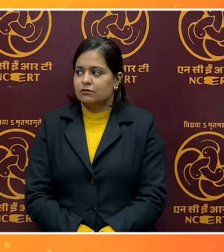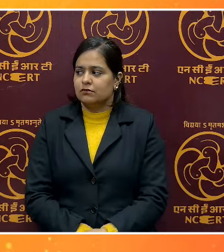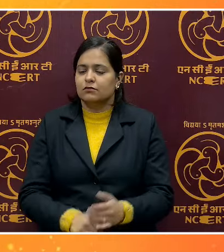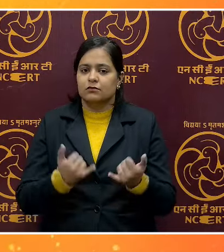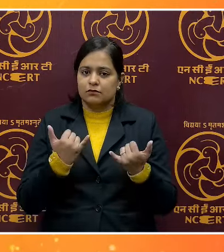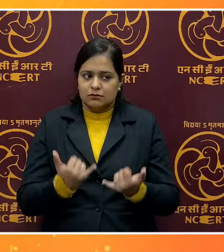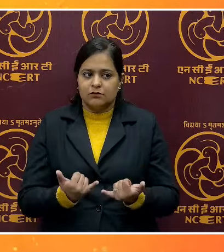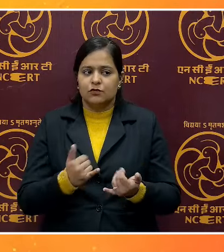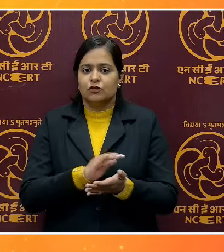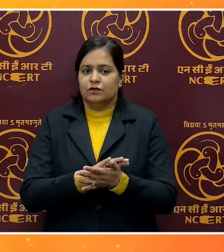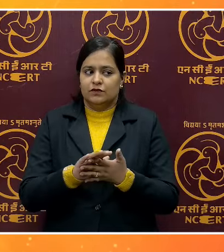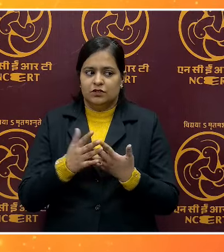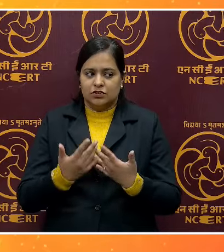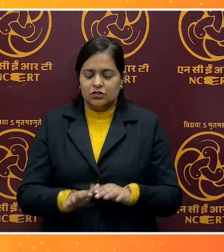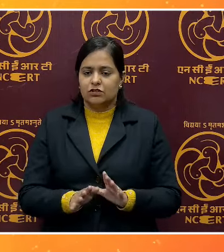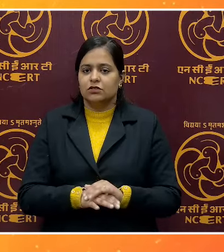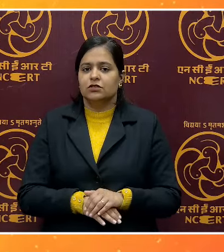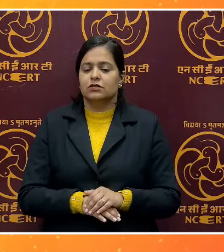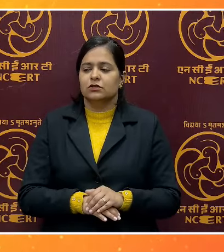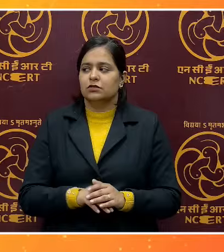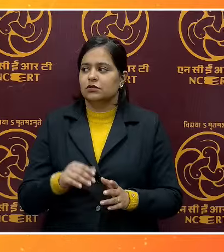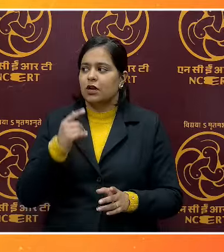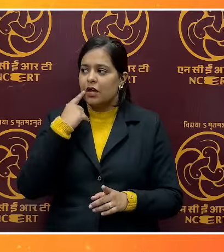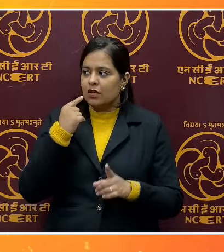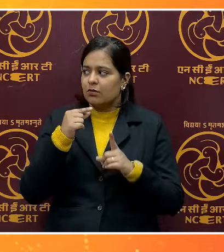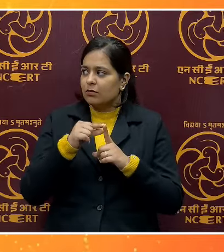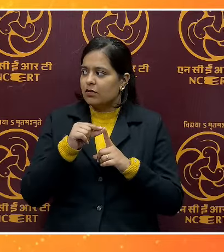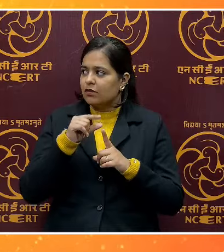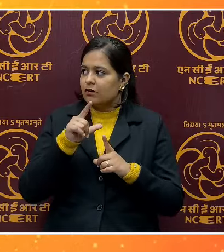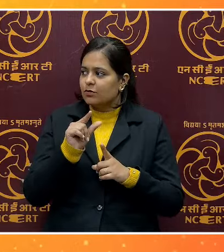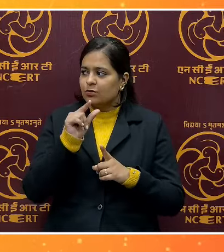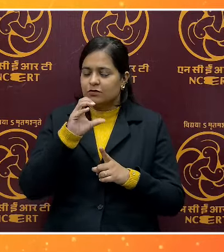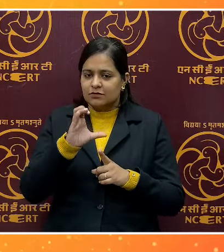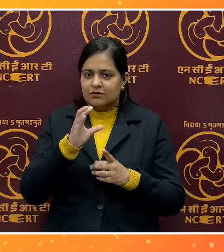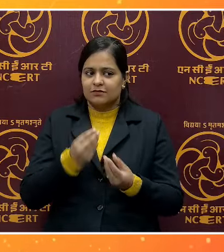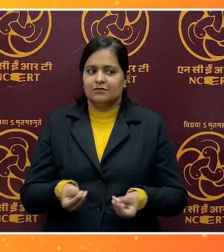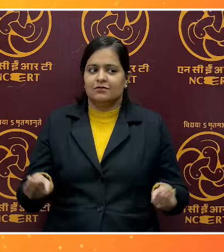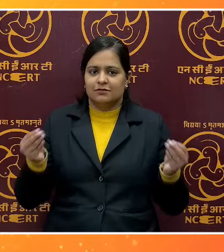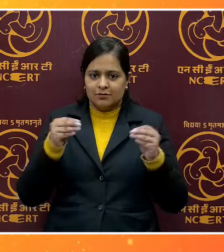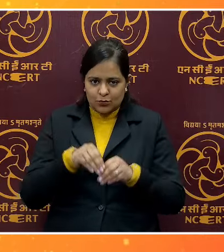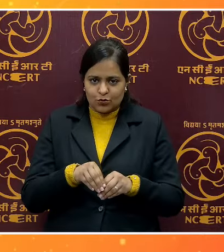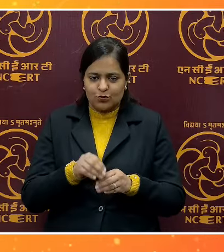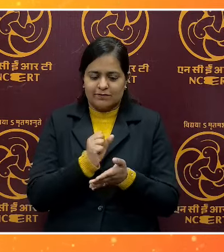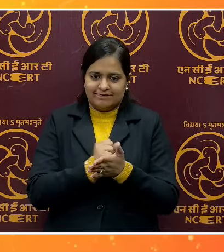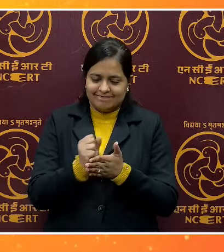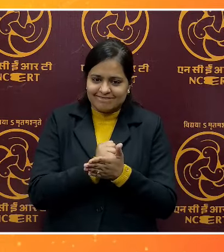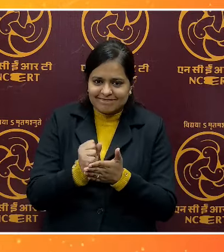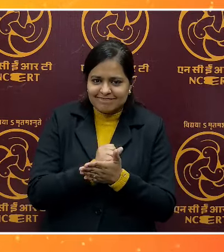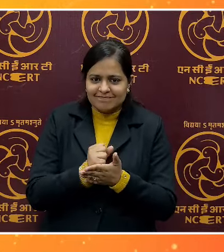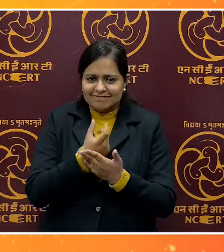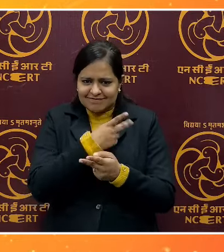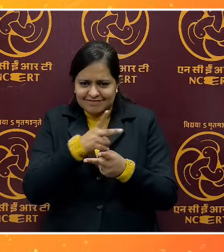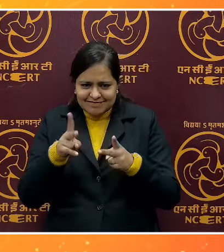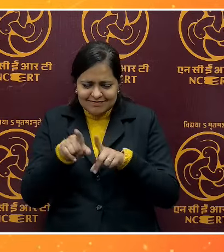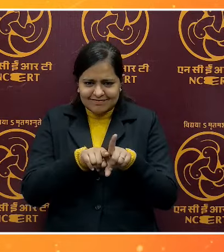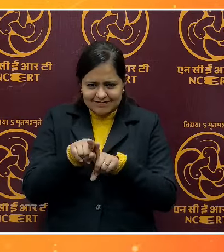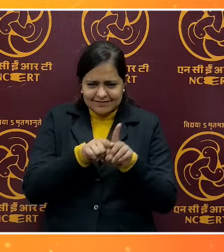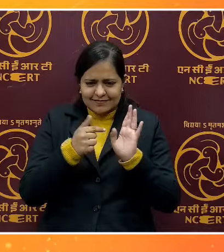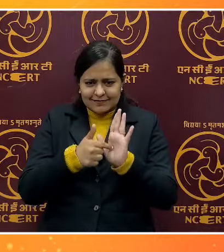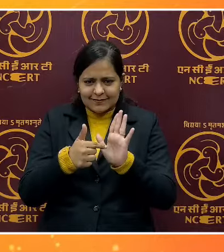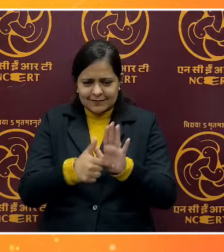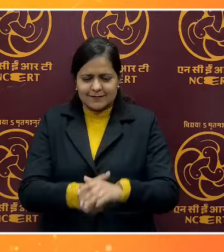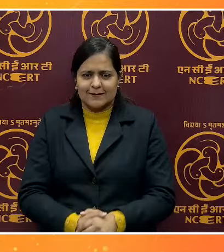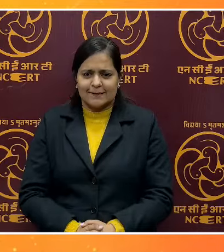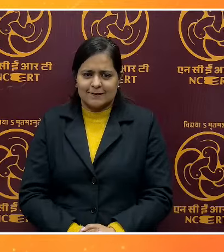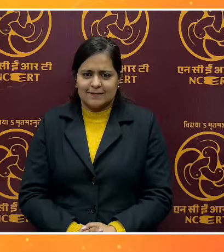So, by completing this one like IUPAC, we can just do the more practice. You can take different kind of examples, and